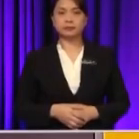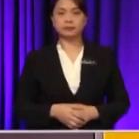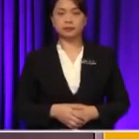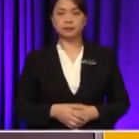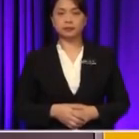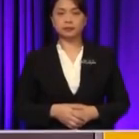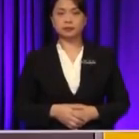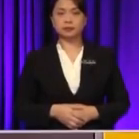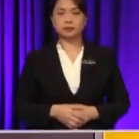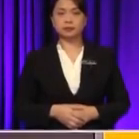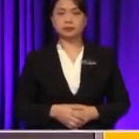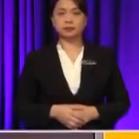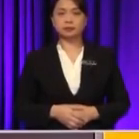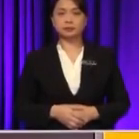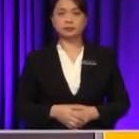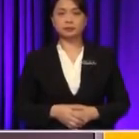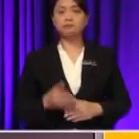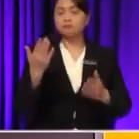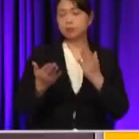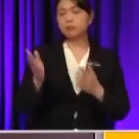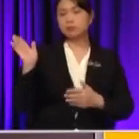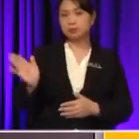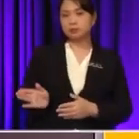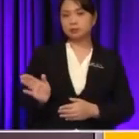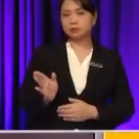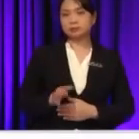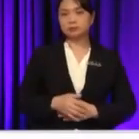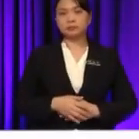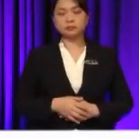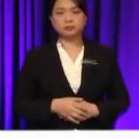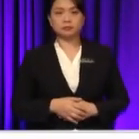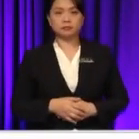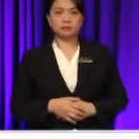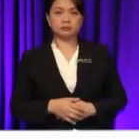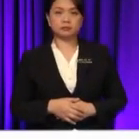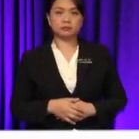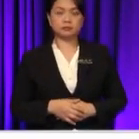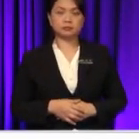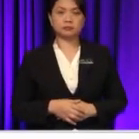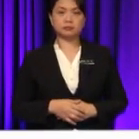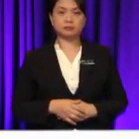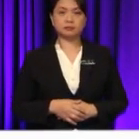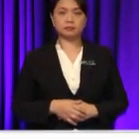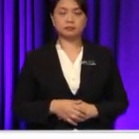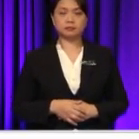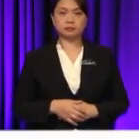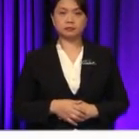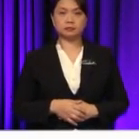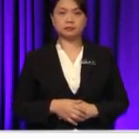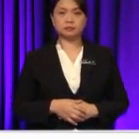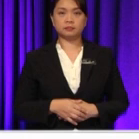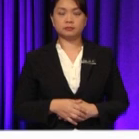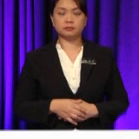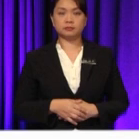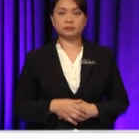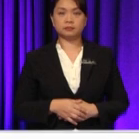comfortably at home. Maybe here we can have a maybe just put a linkers or a little bit conjunction. Or maybe